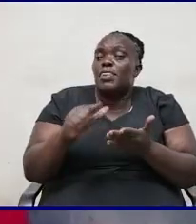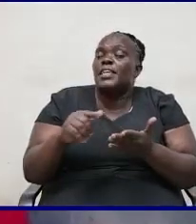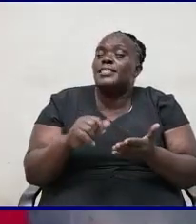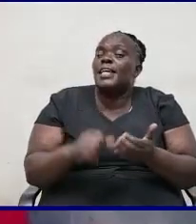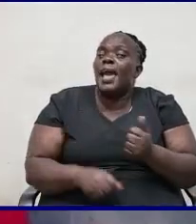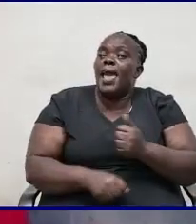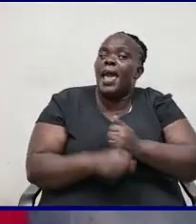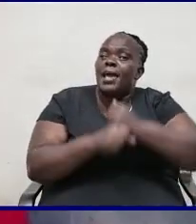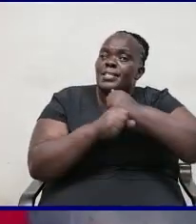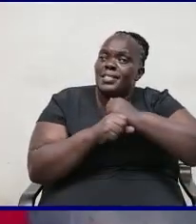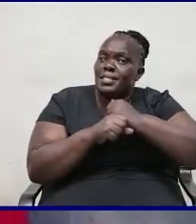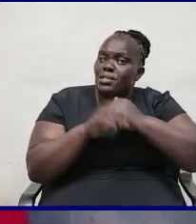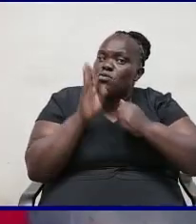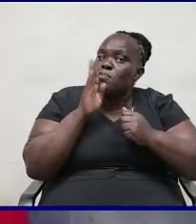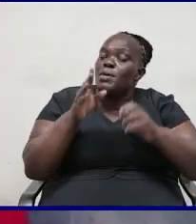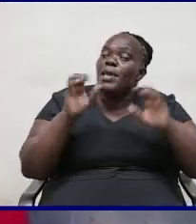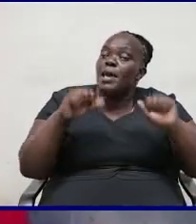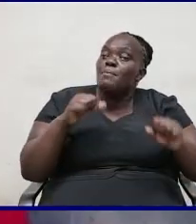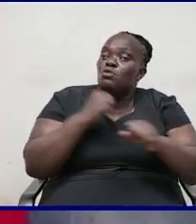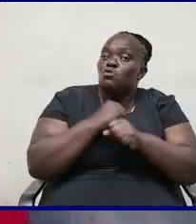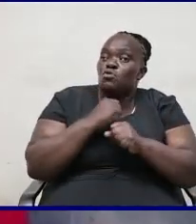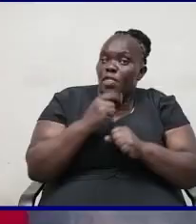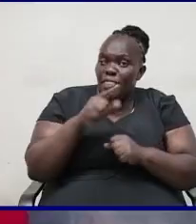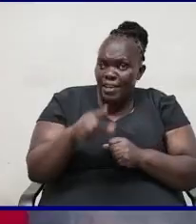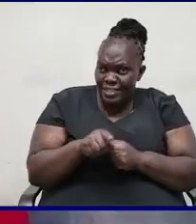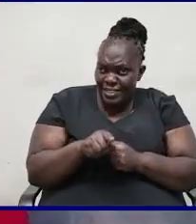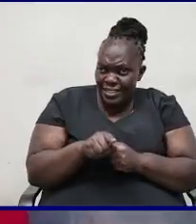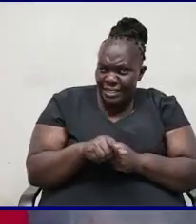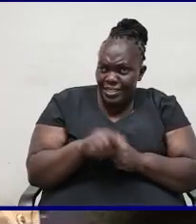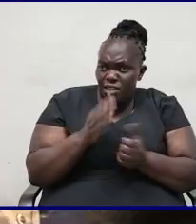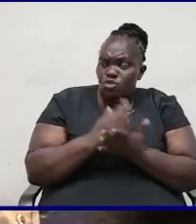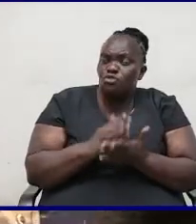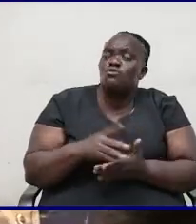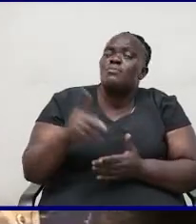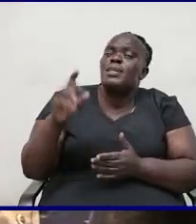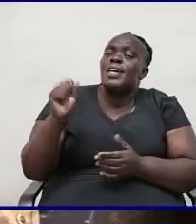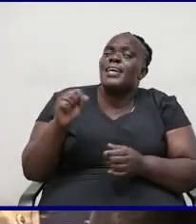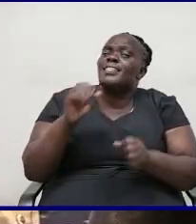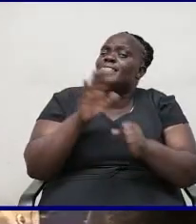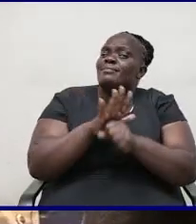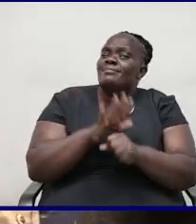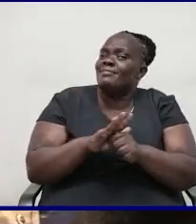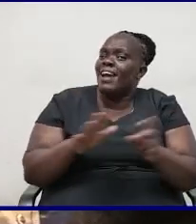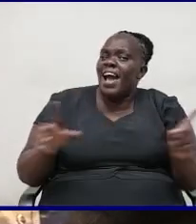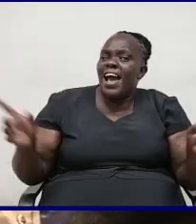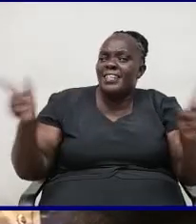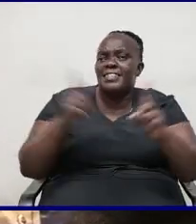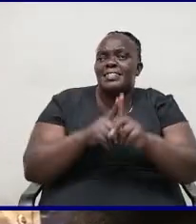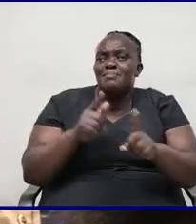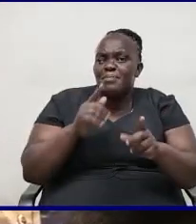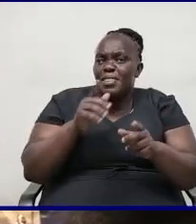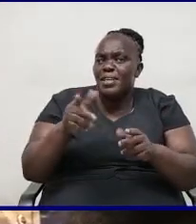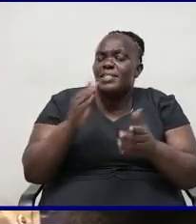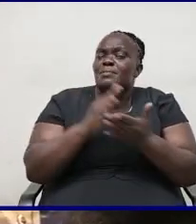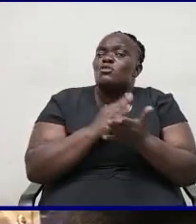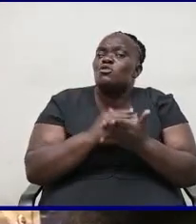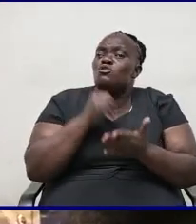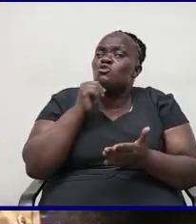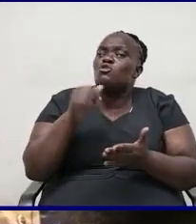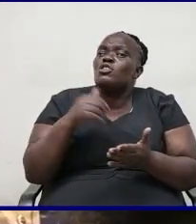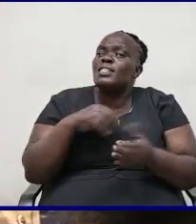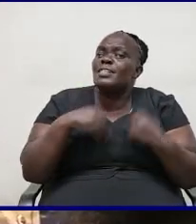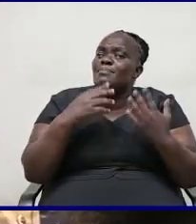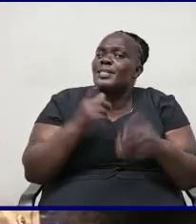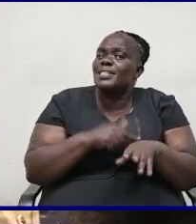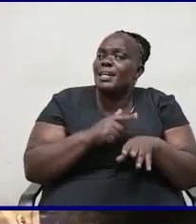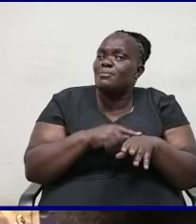assisting them to be able to do that. So really, to be honest, PS, you've done a lot, really. In fact, this program will not give me time